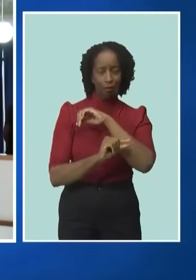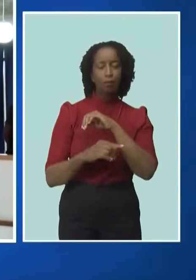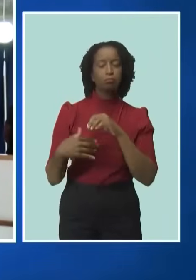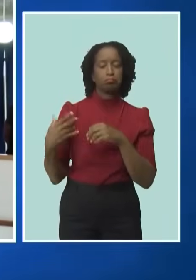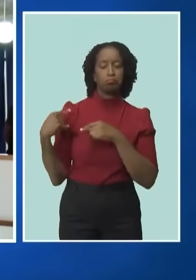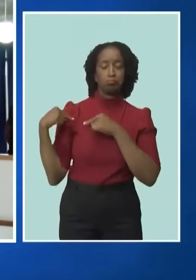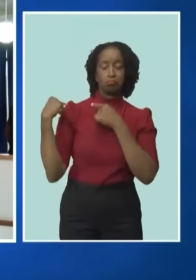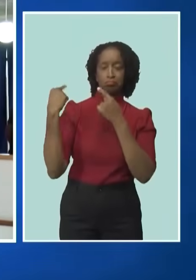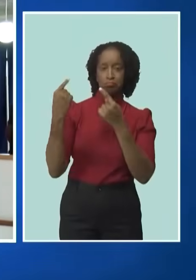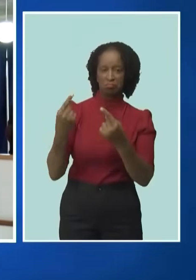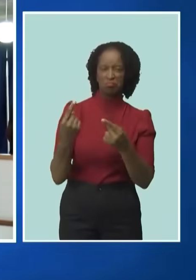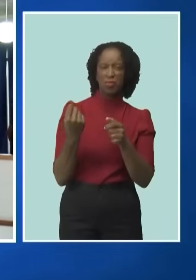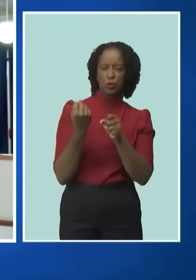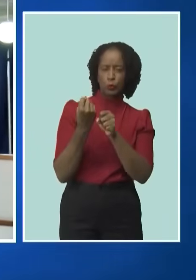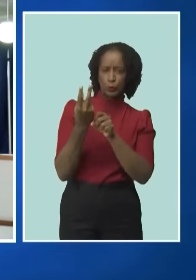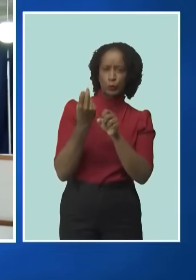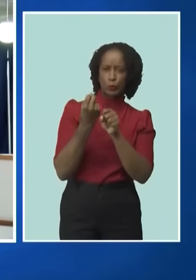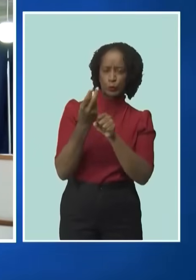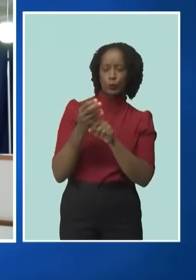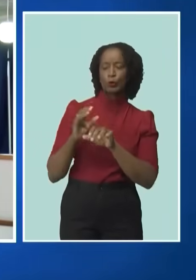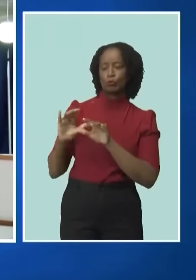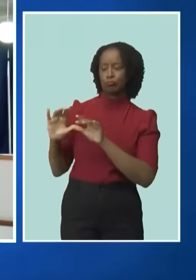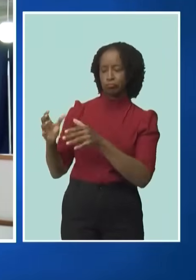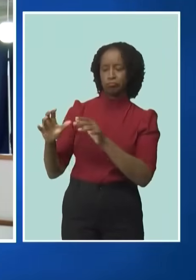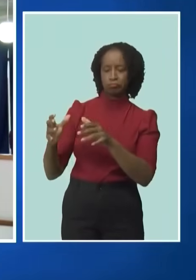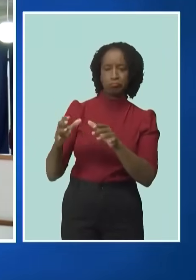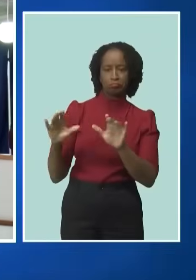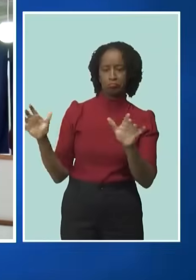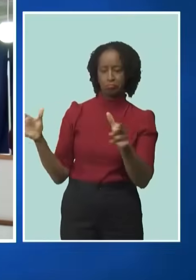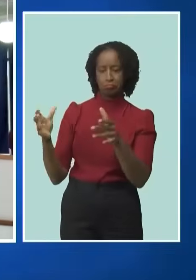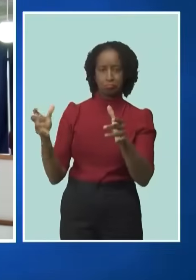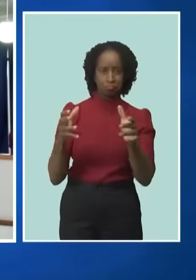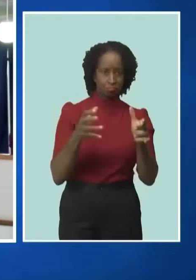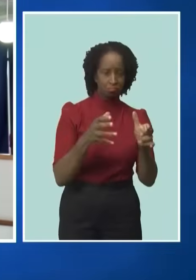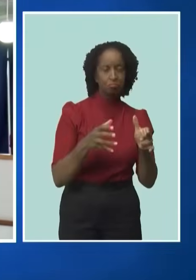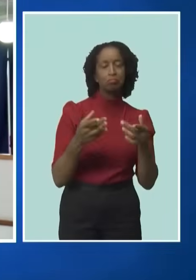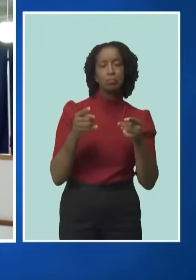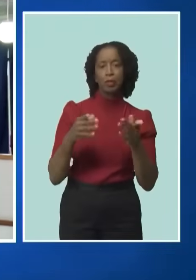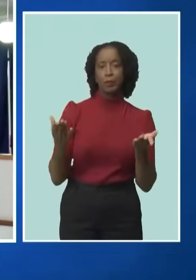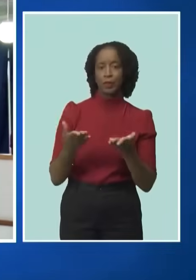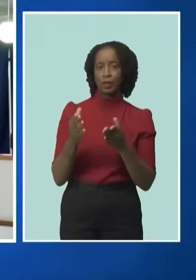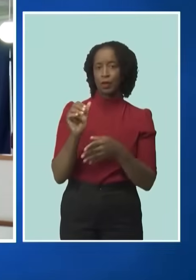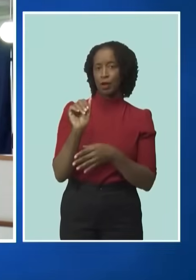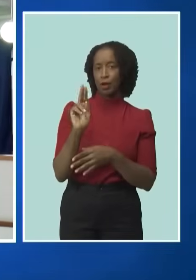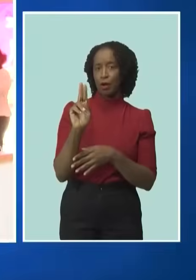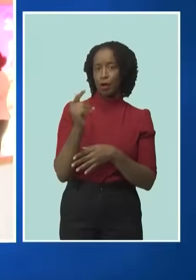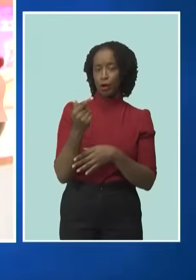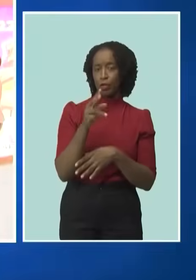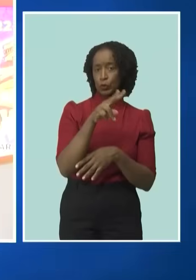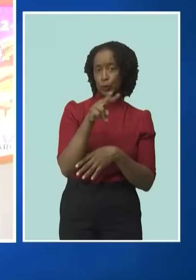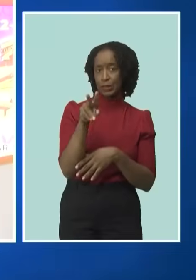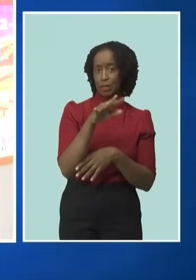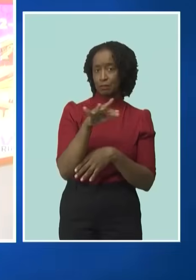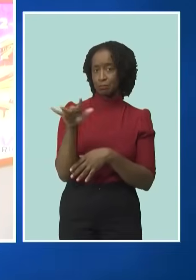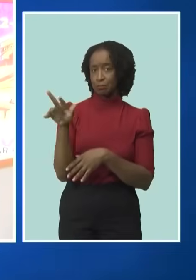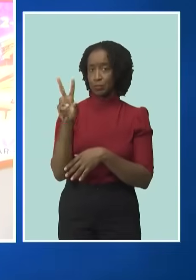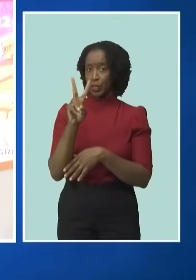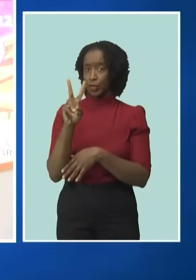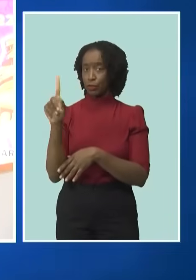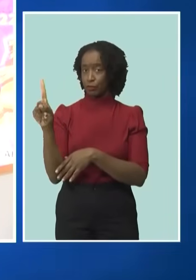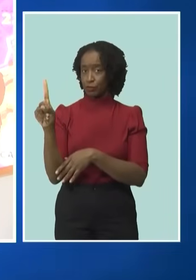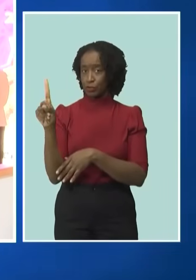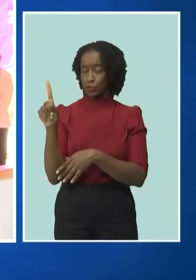held every 2 years, will take place in Barbados between August 22nd and the 31st. And Prime Minister